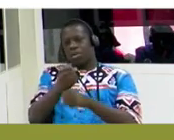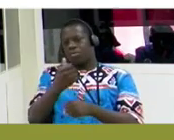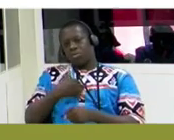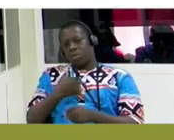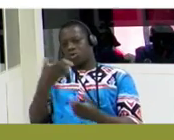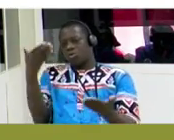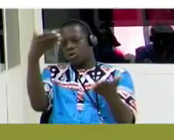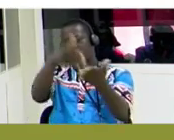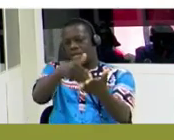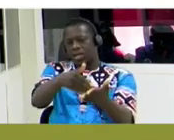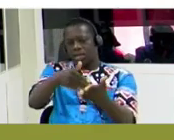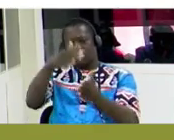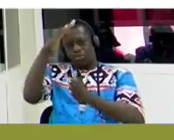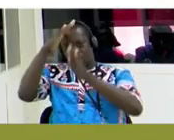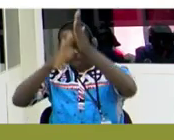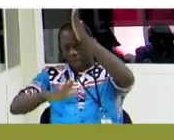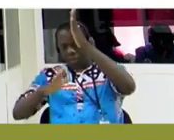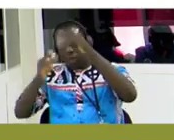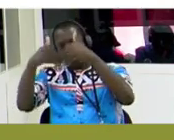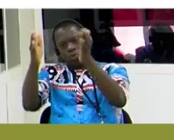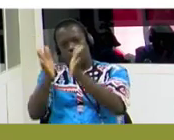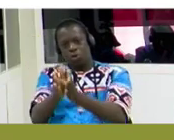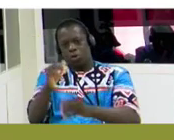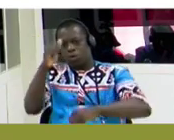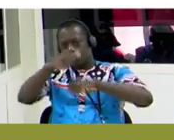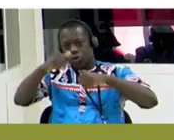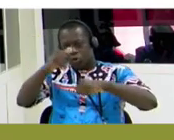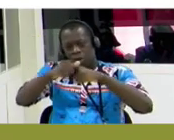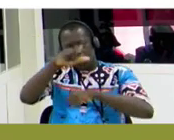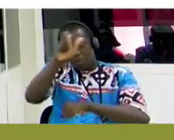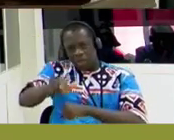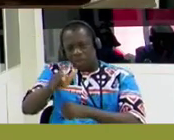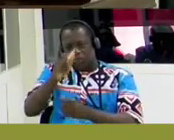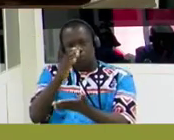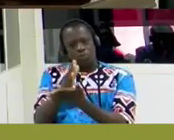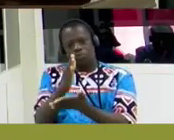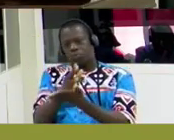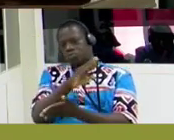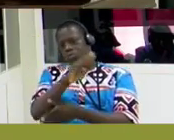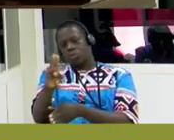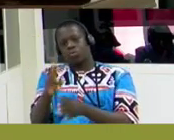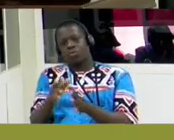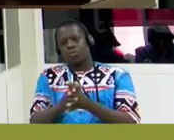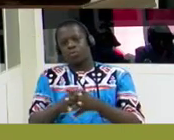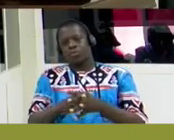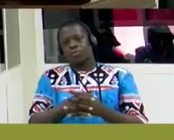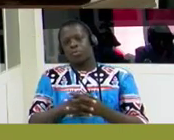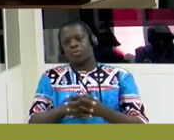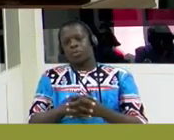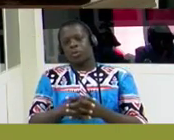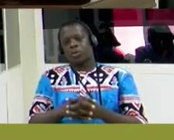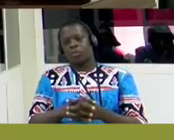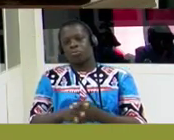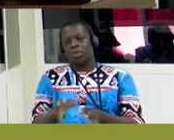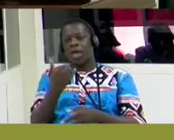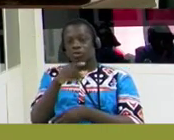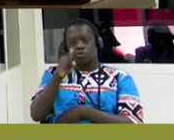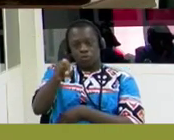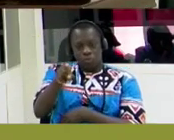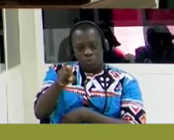No. Definitely. Definitely. Have you ever apologized to